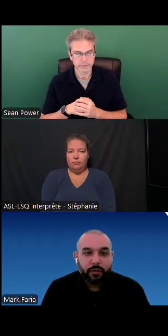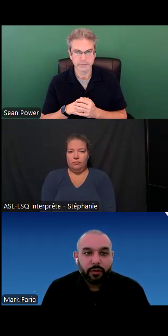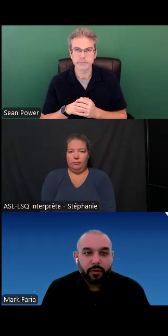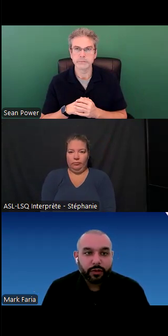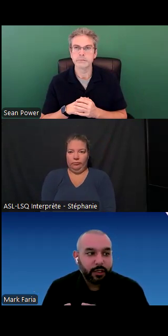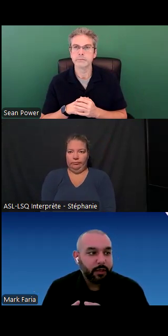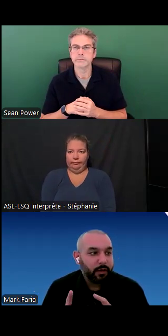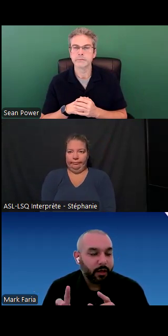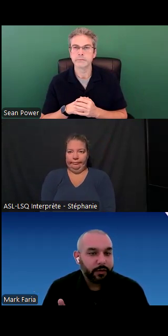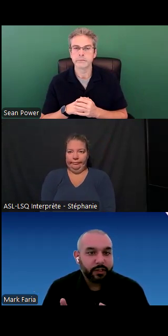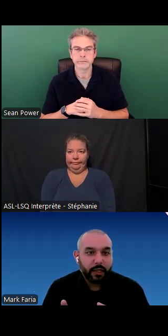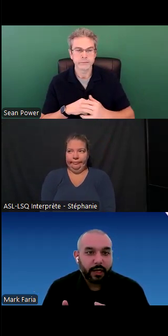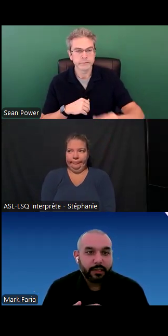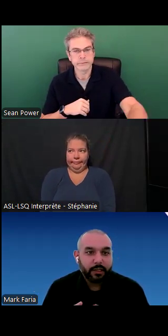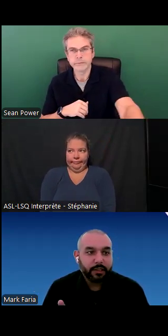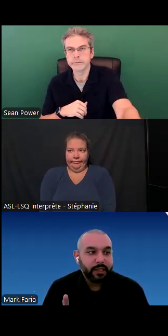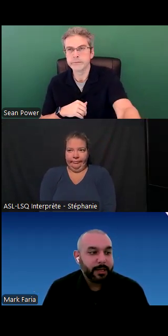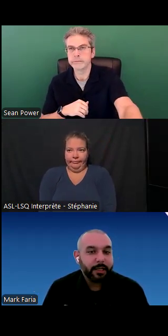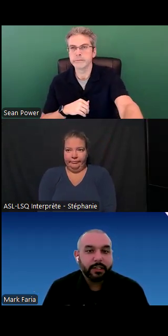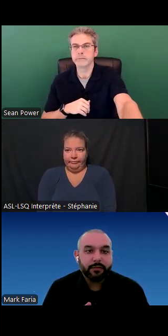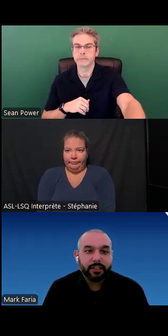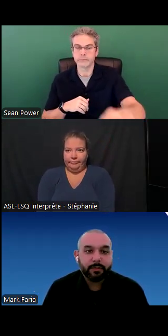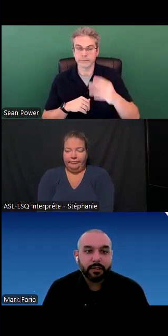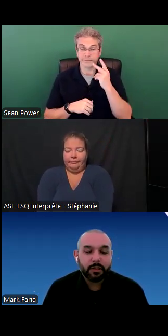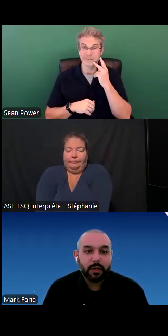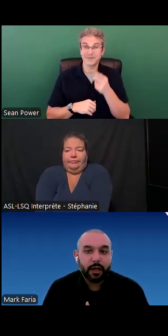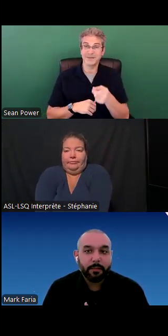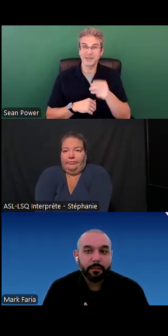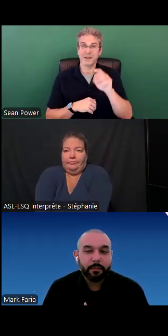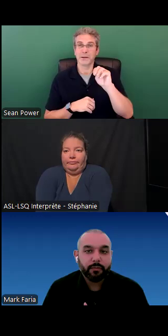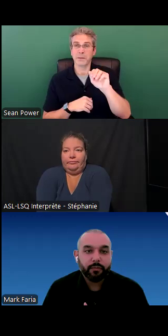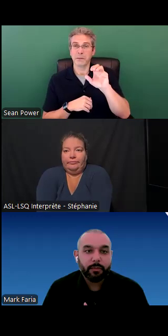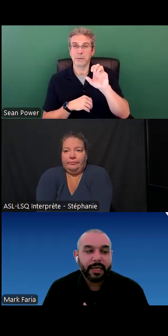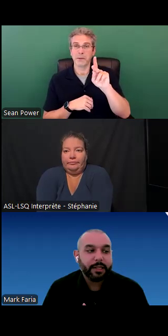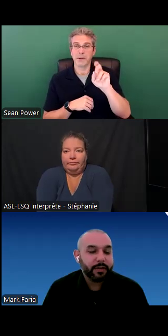So you'll see on these slides, it's going to say Mackenzie Investments.